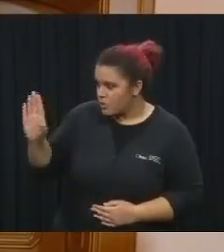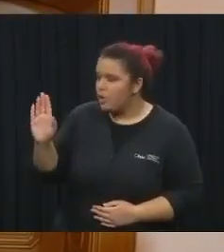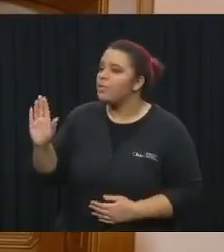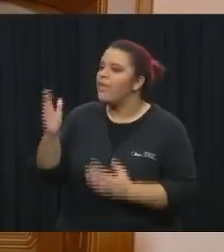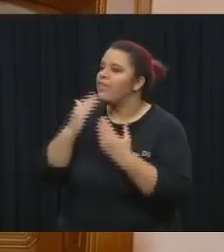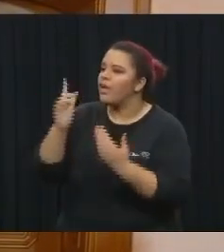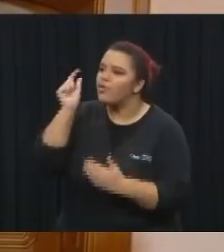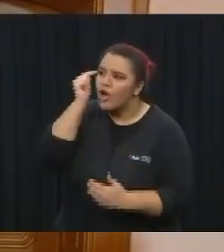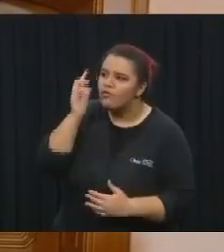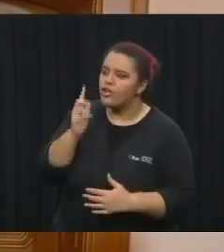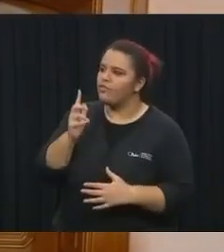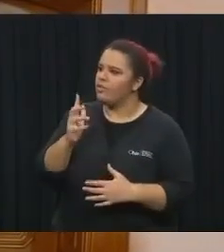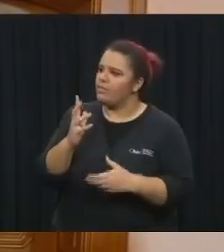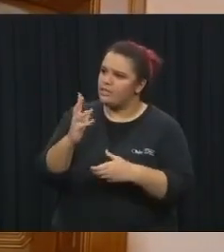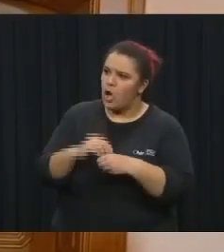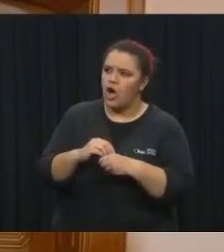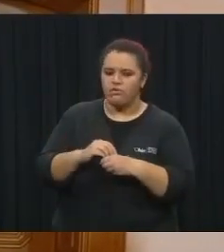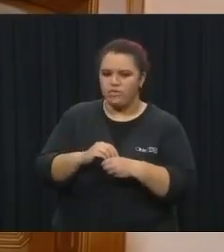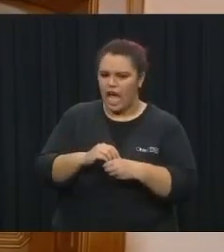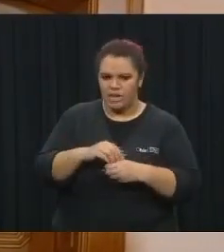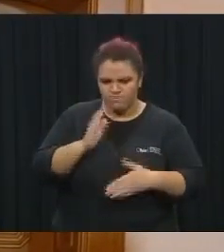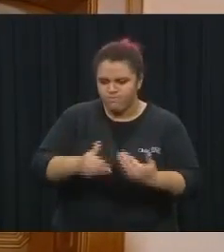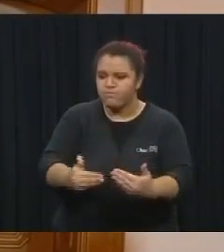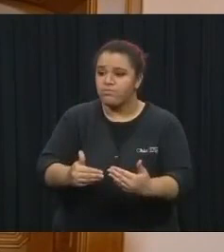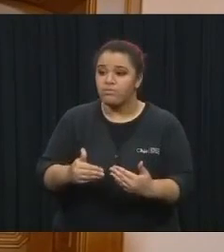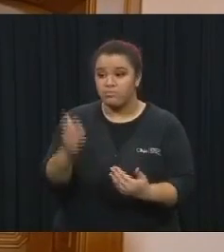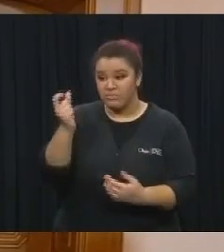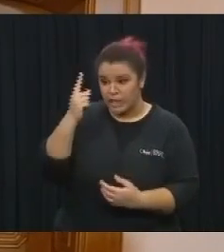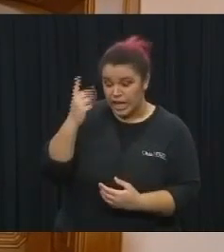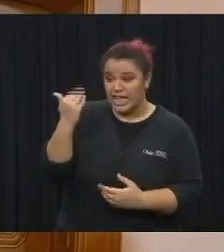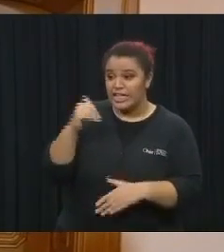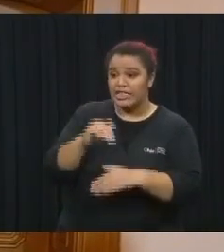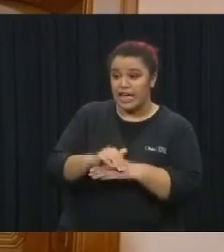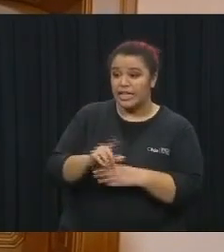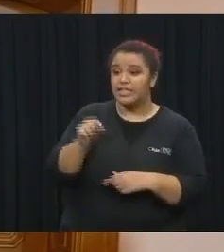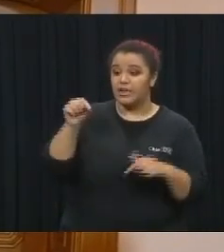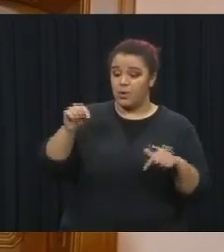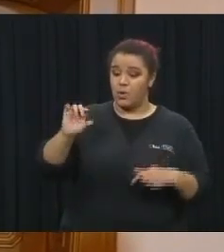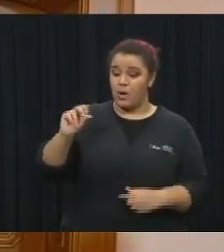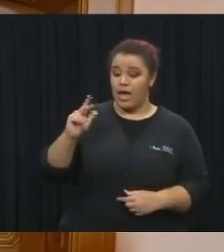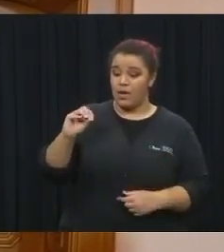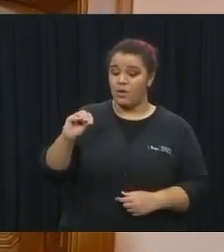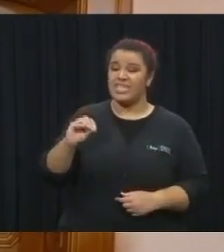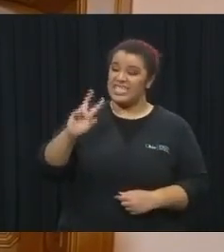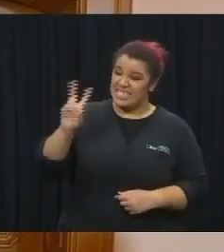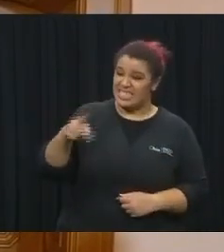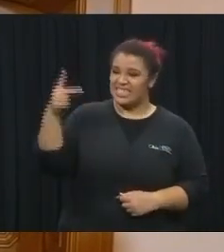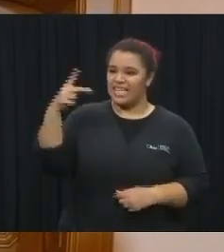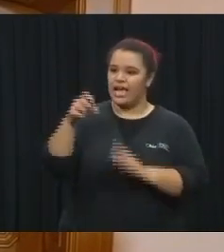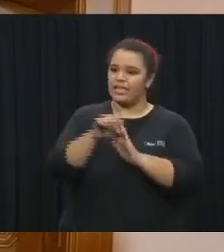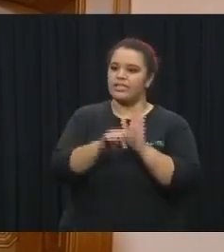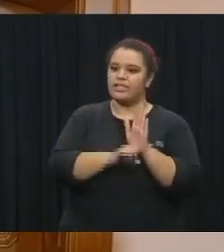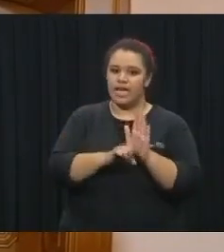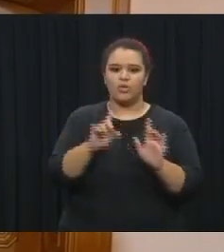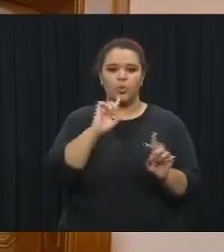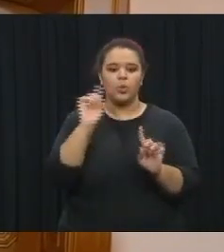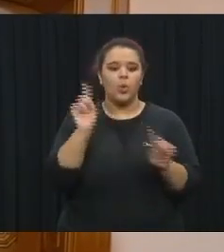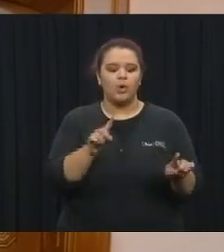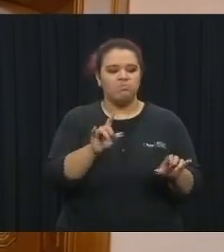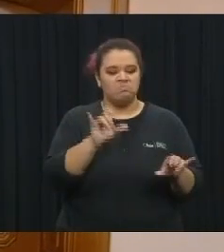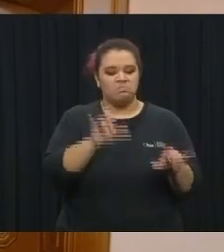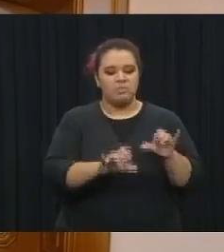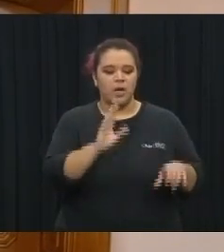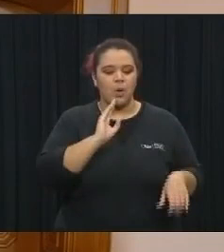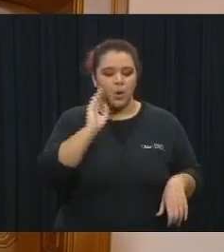this. Last night you were the second state to have this order, stay home. And the Hispanic community would